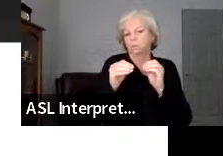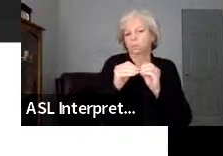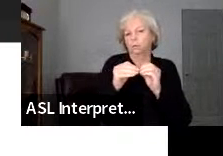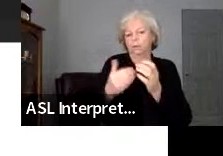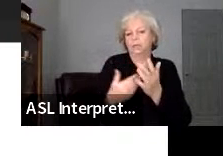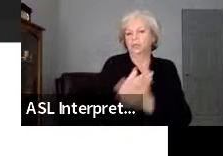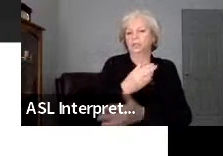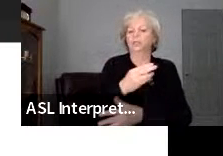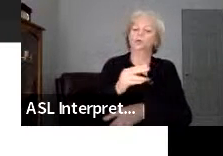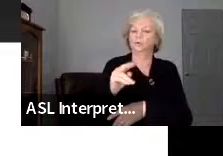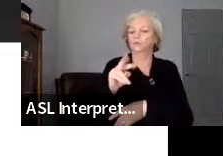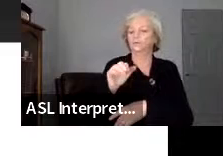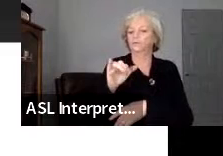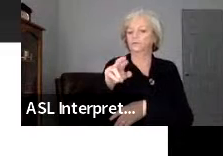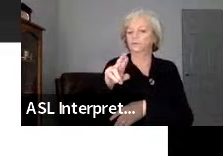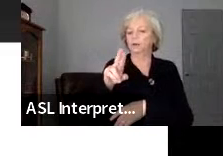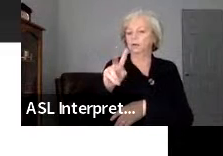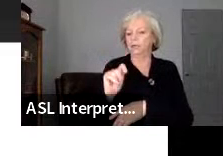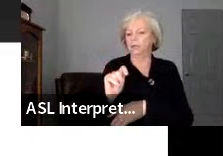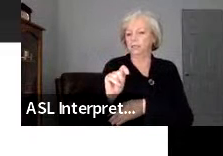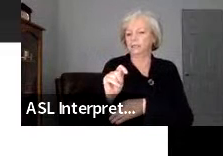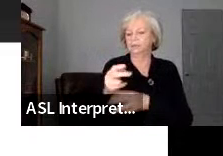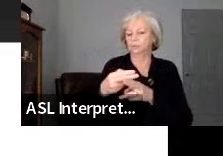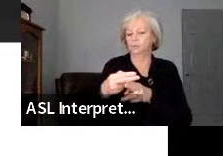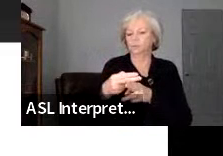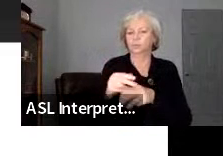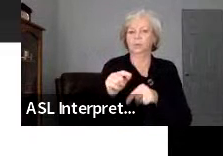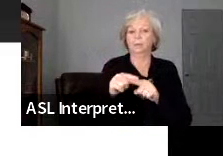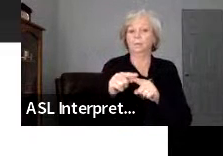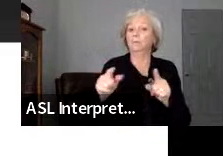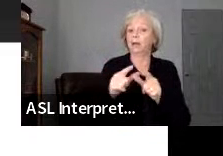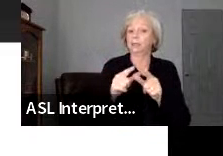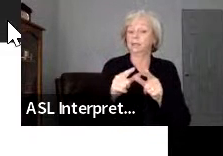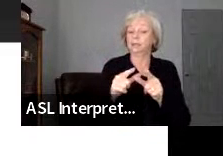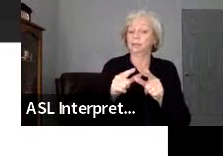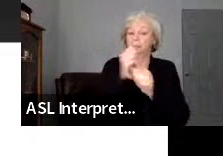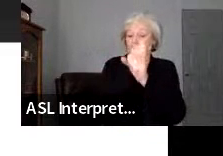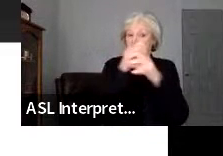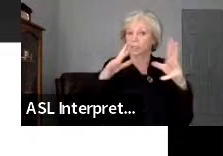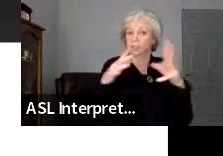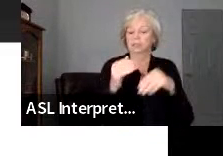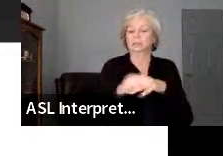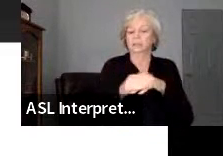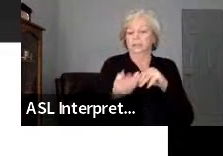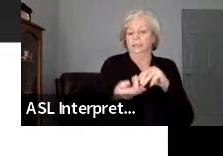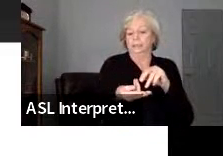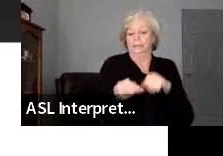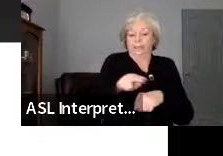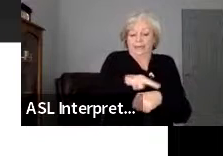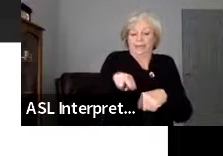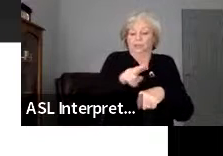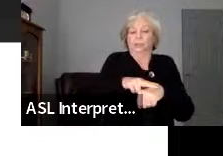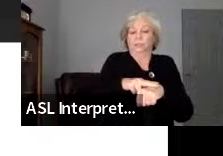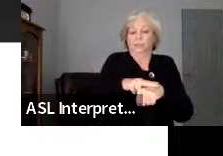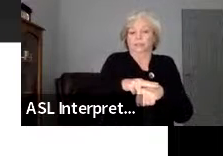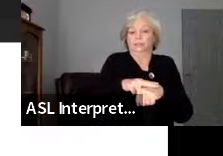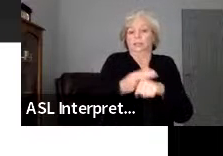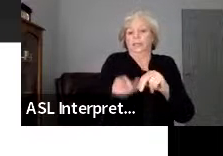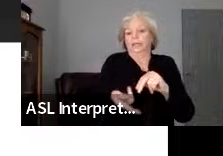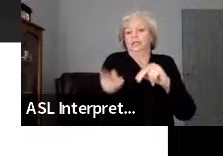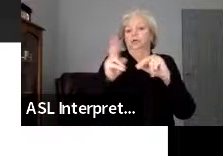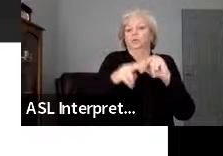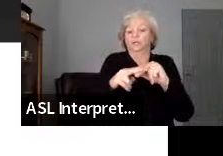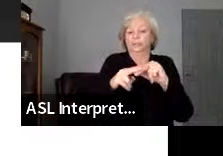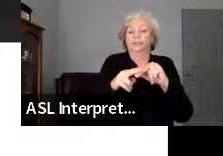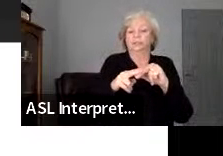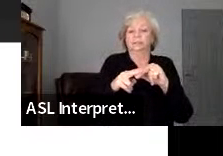in a minute, but the big story is nationally increase in Delta cases. California maybe